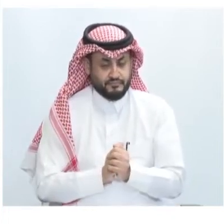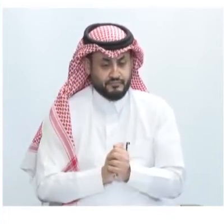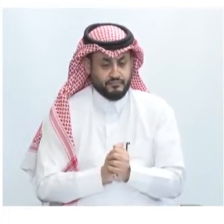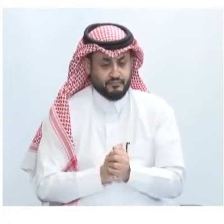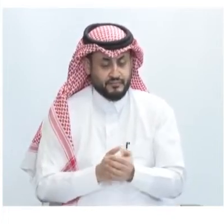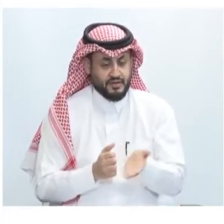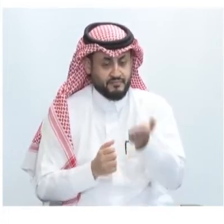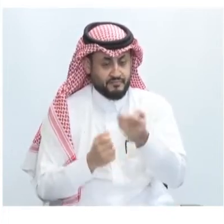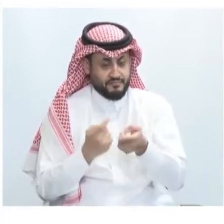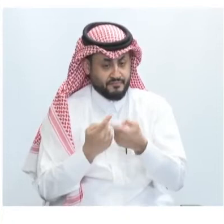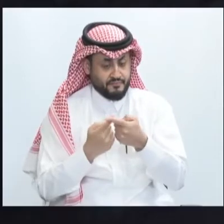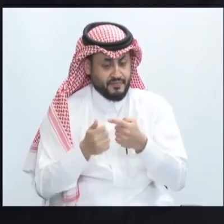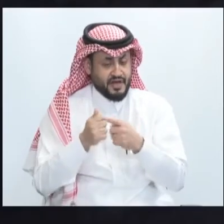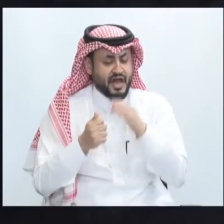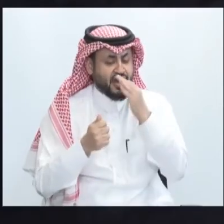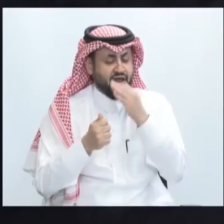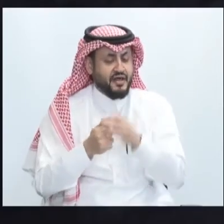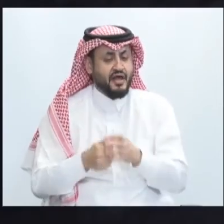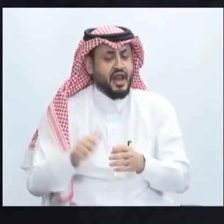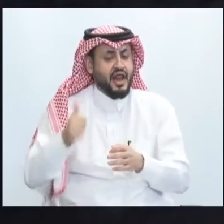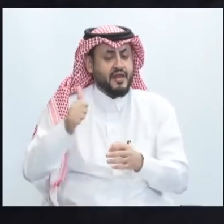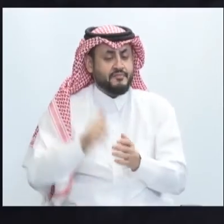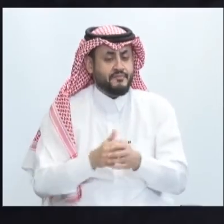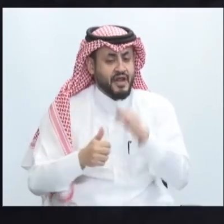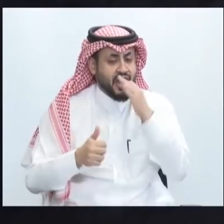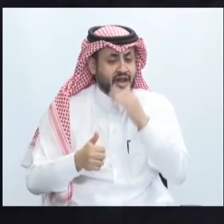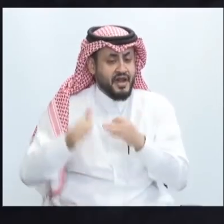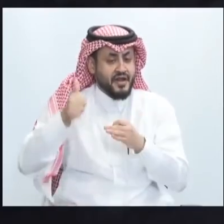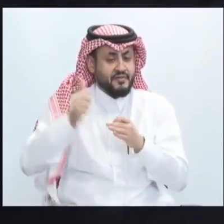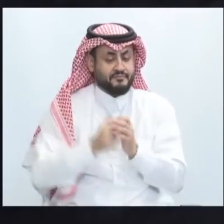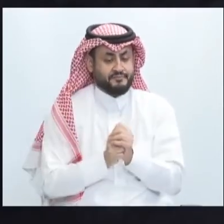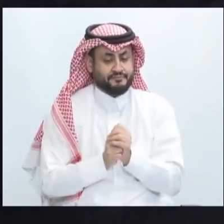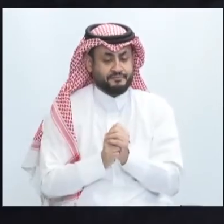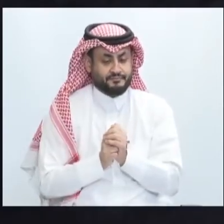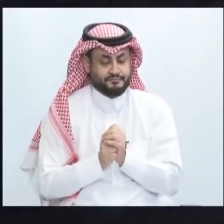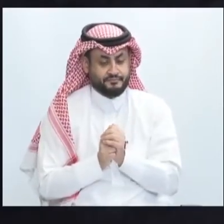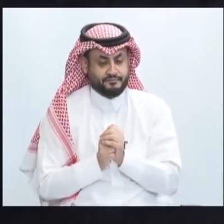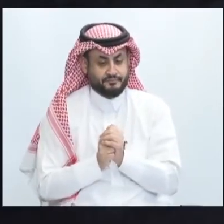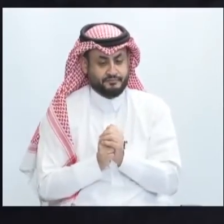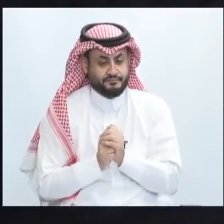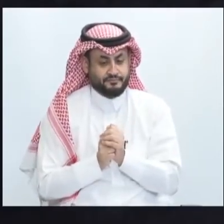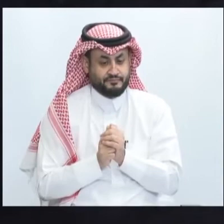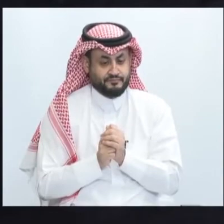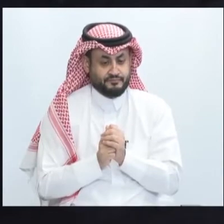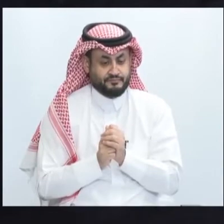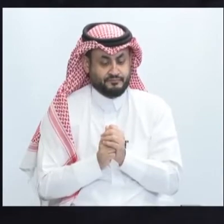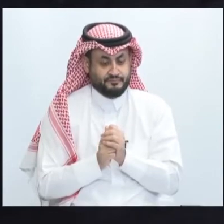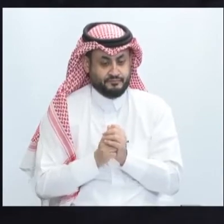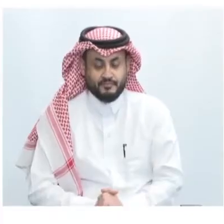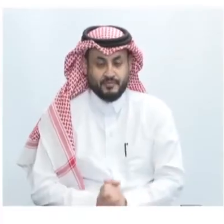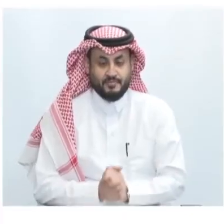A. We pronounce it as a. Apple, apple, excellent. So this is the letter